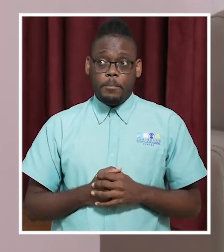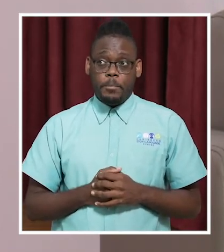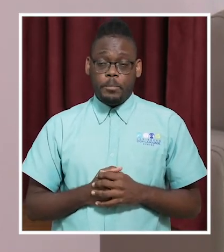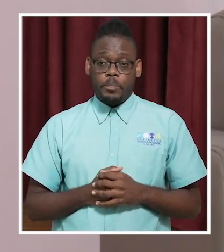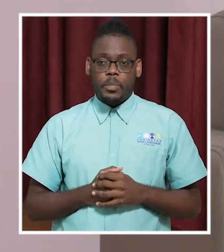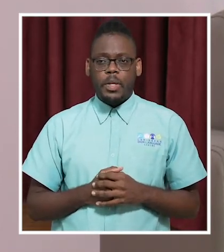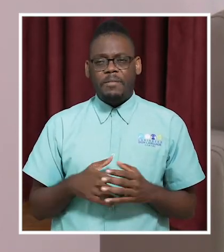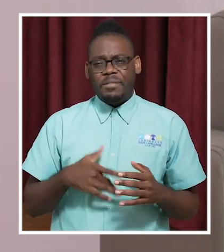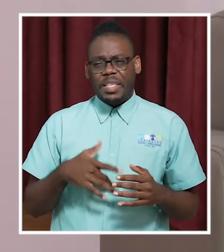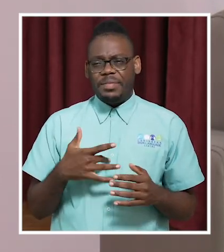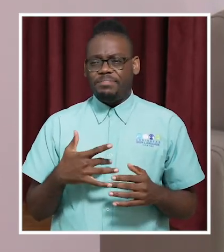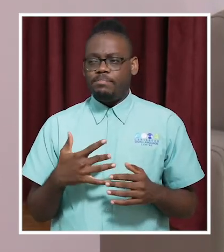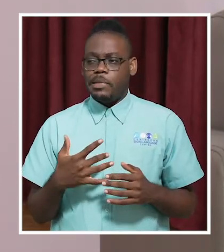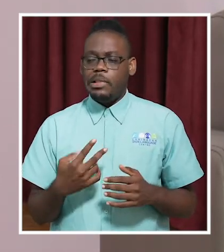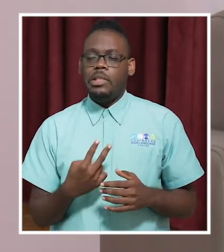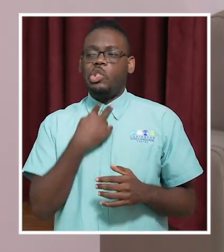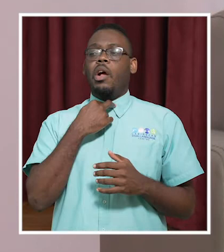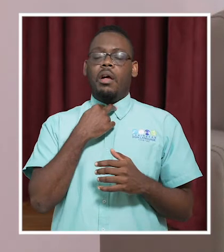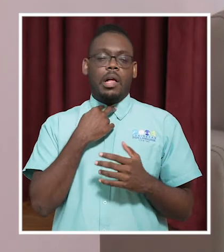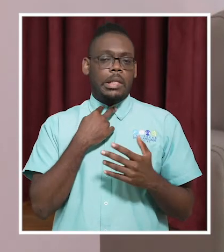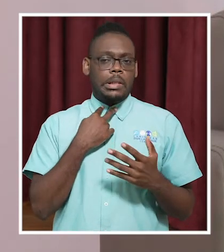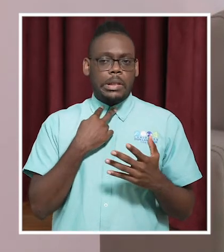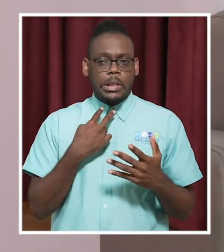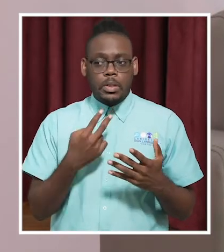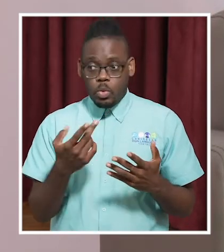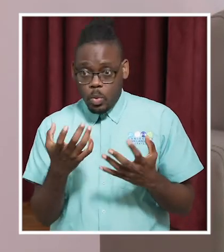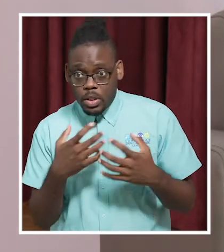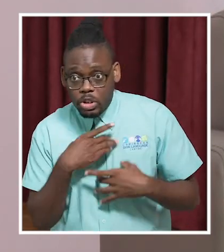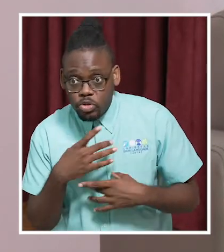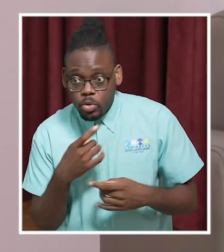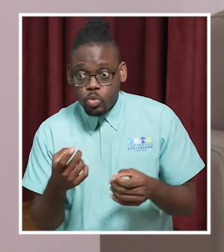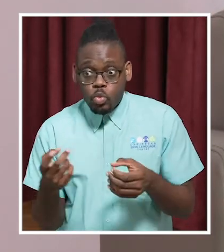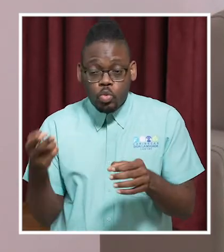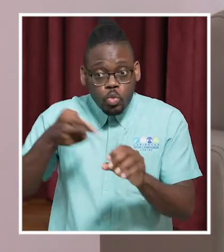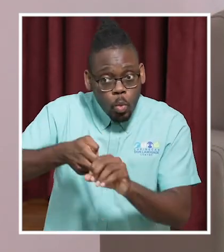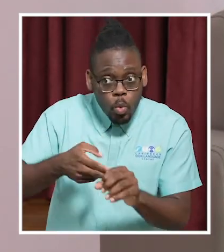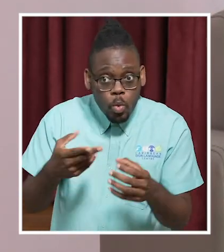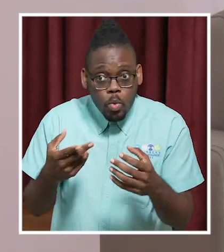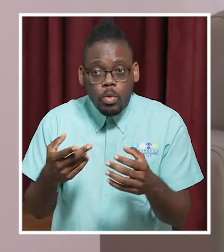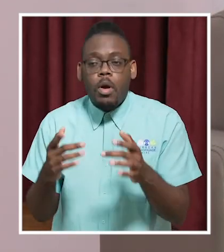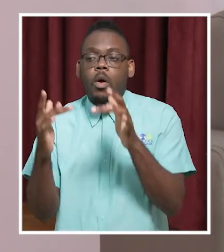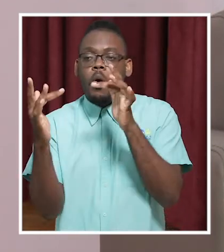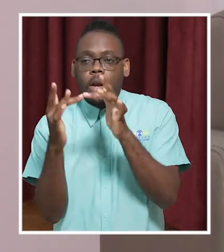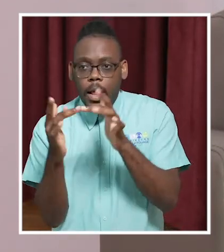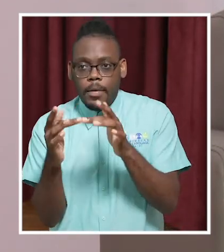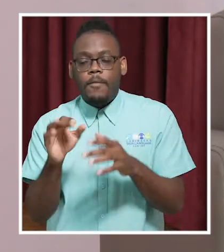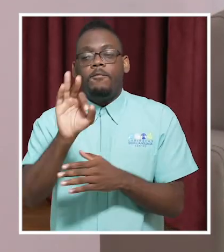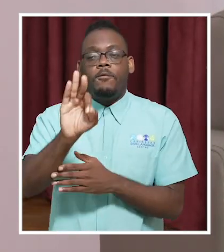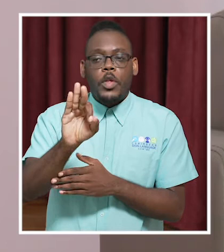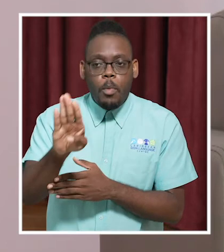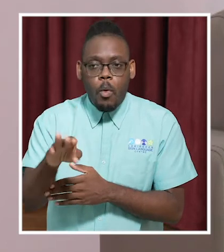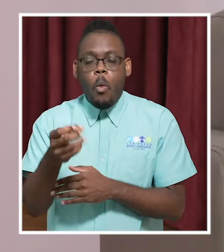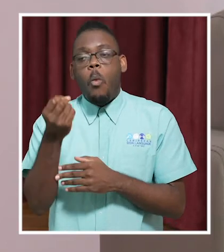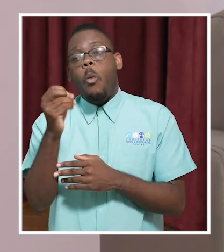but anybody who is interested can get in touch with us. It is on Facebook. We have a website, ADHD